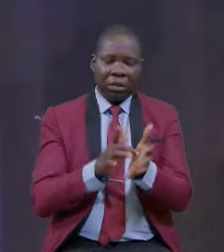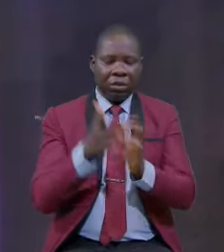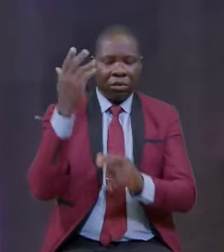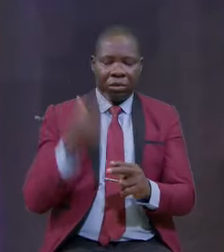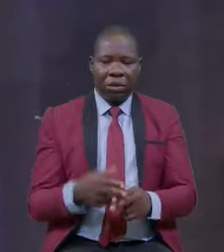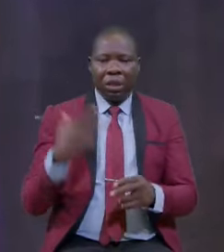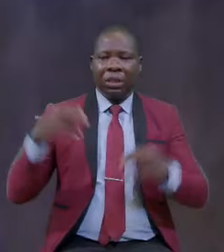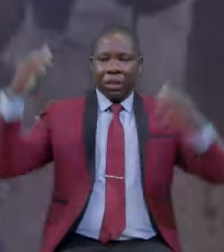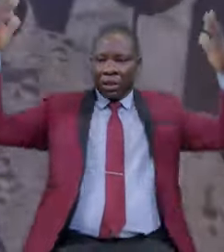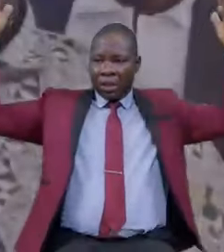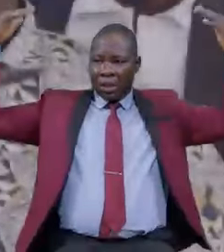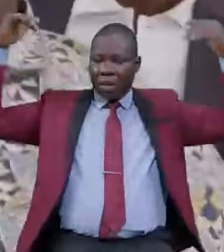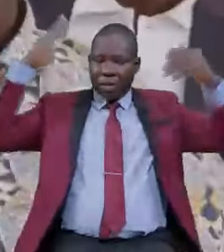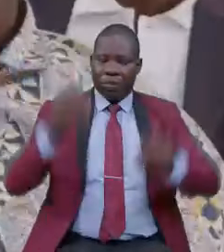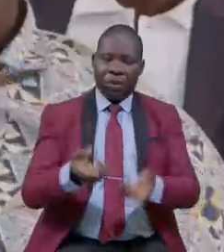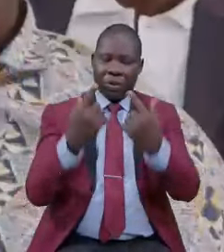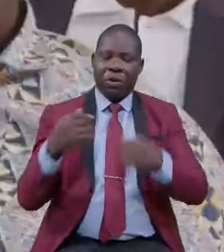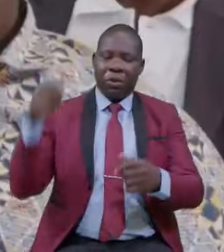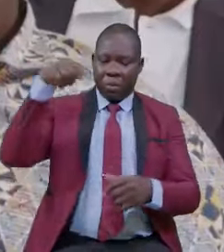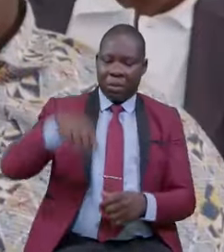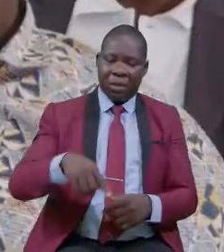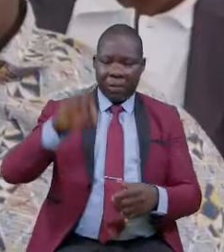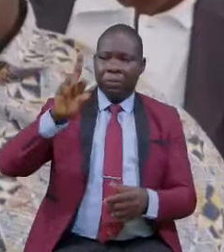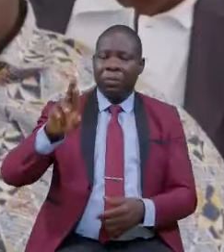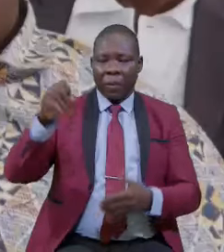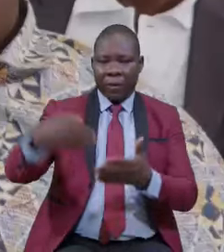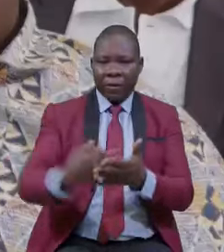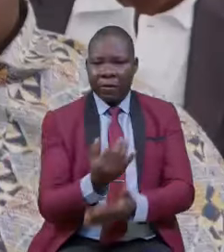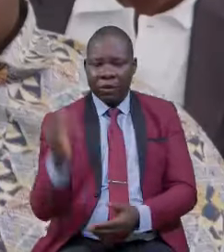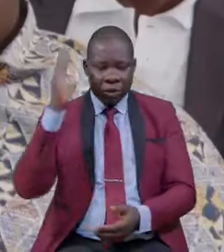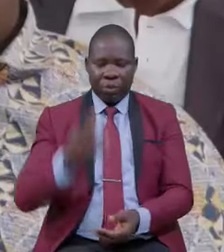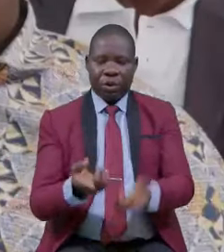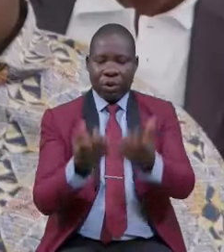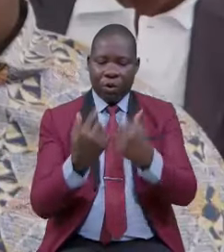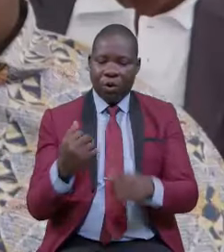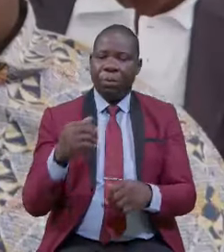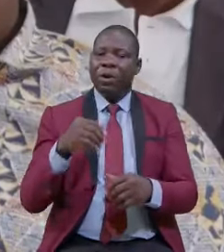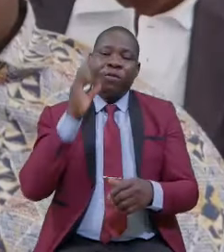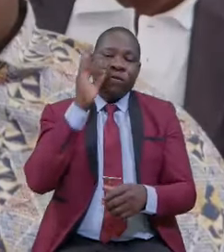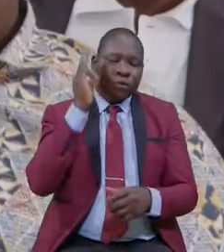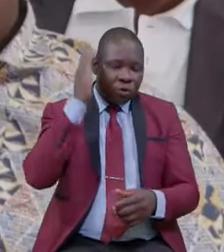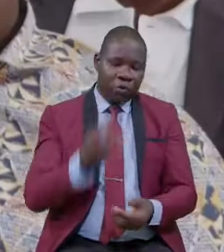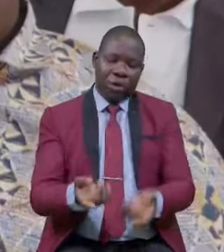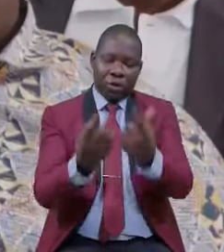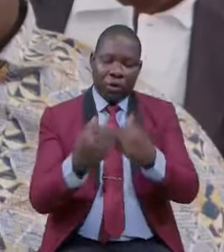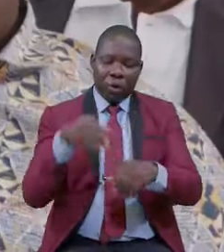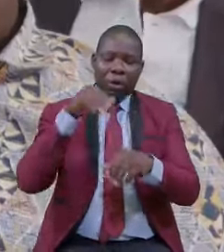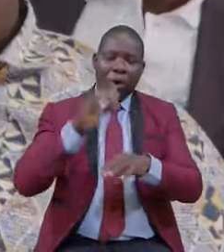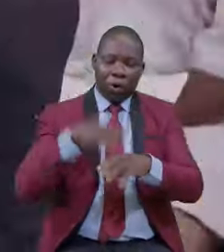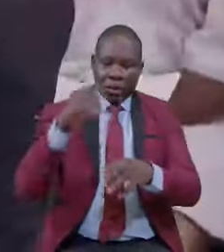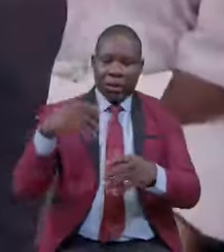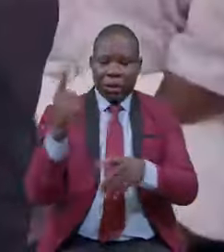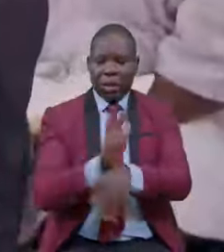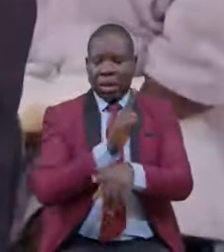will come down. Yeah. Fruit will come in the labor of your hand in Jesus'